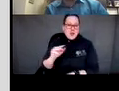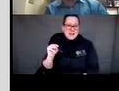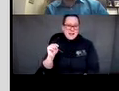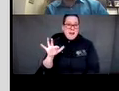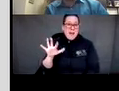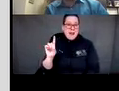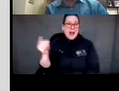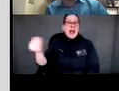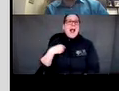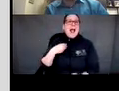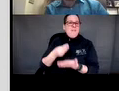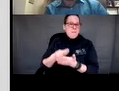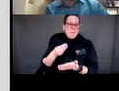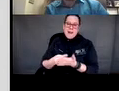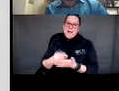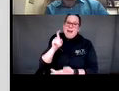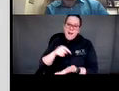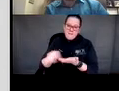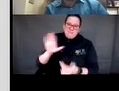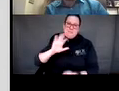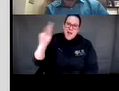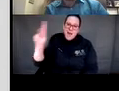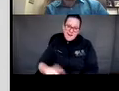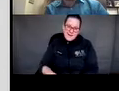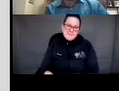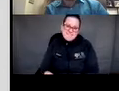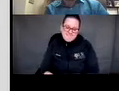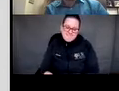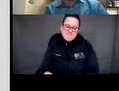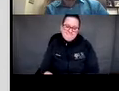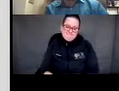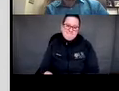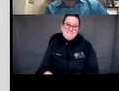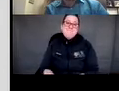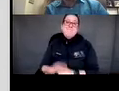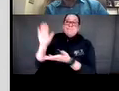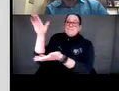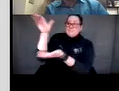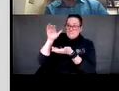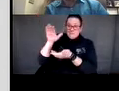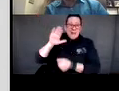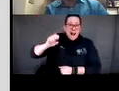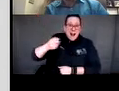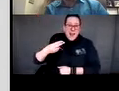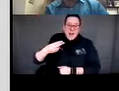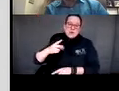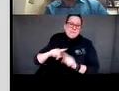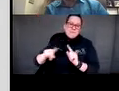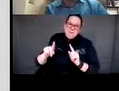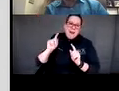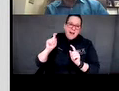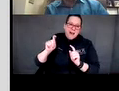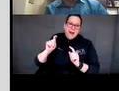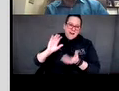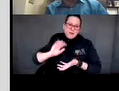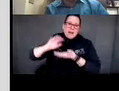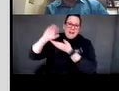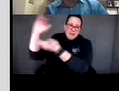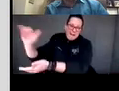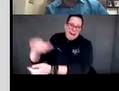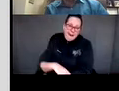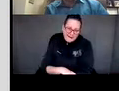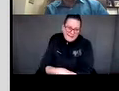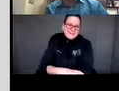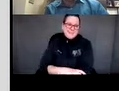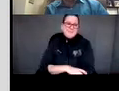that do have to be paid back. So we have those dollars in cash at the end of the year, but we will be needing to pay those back, as well